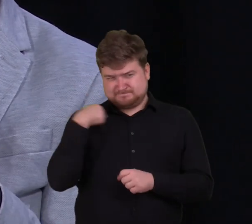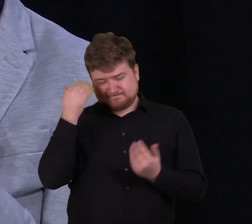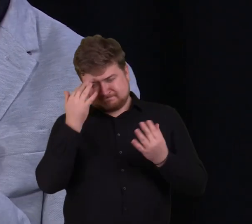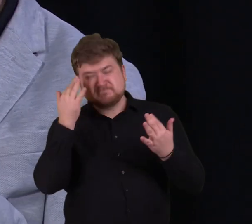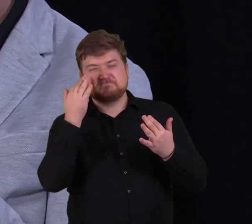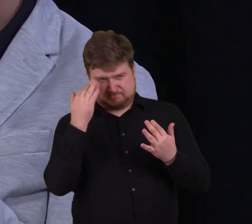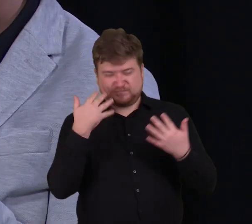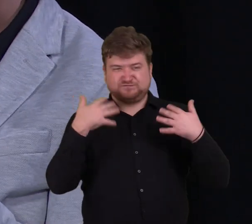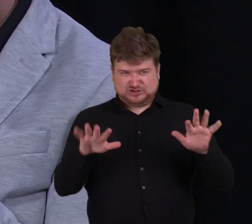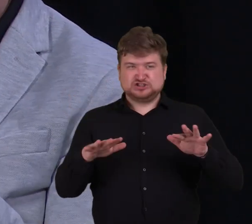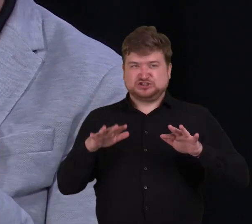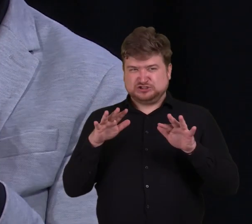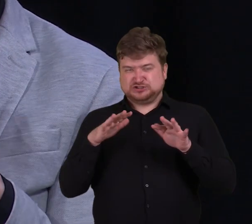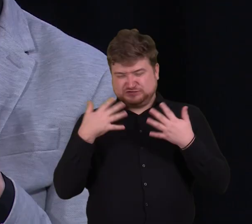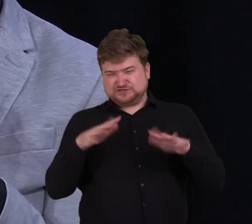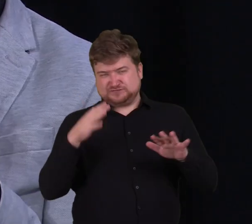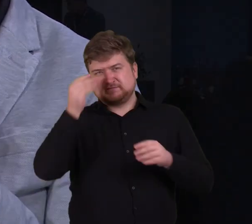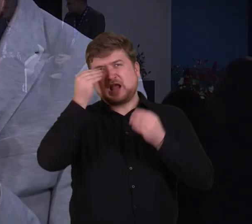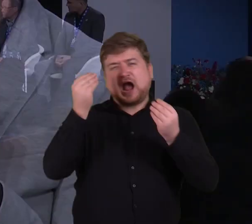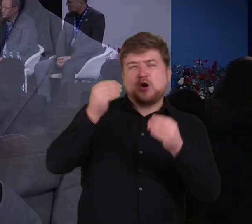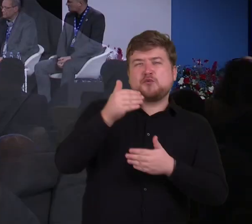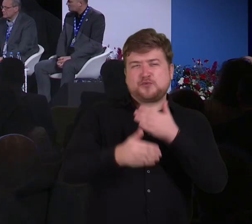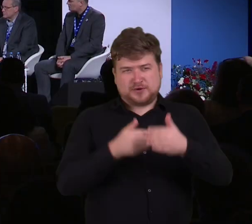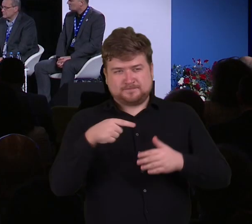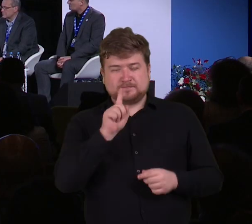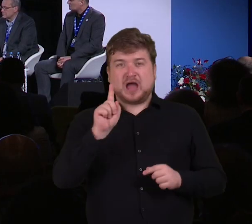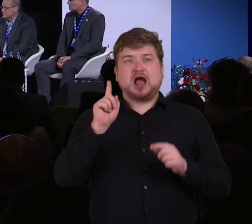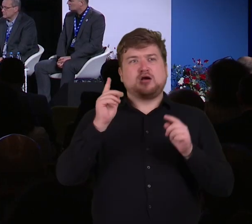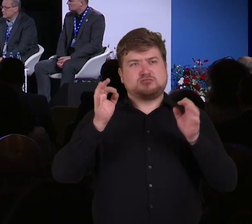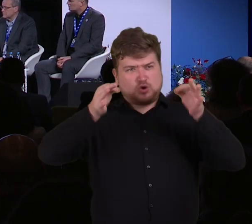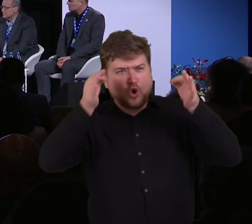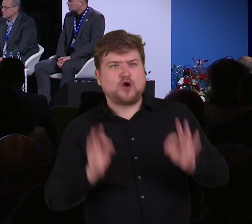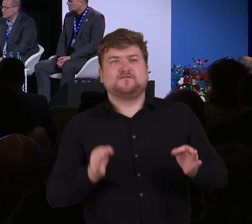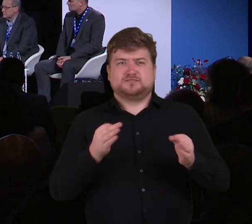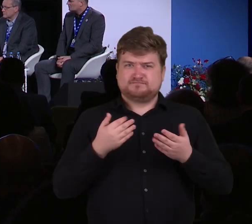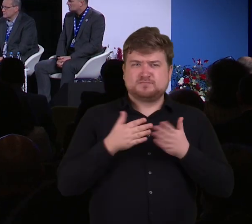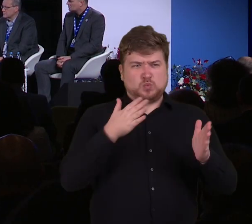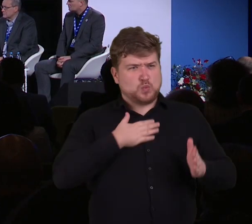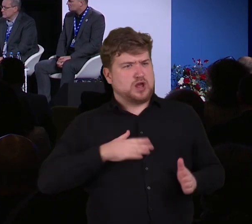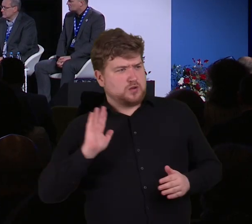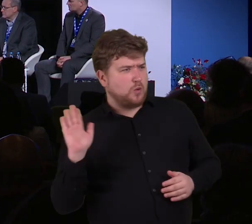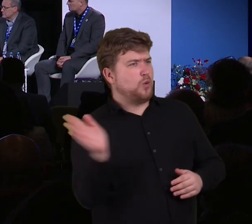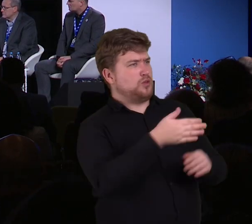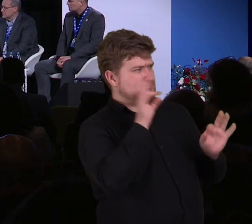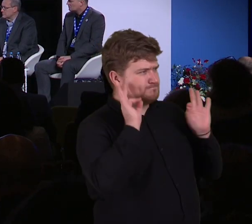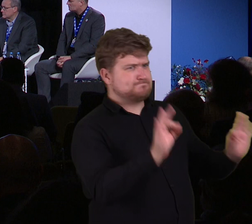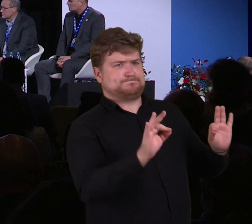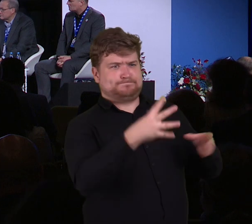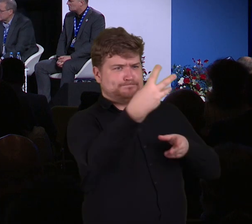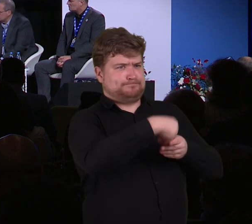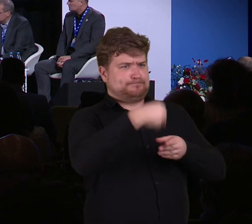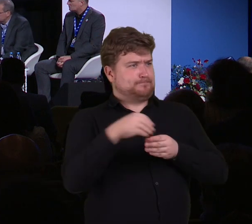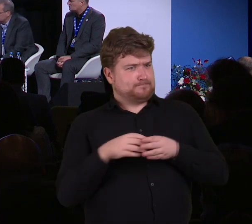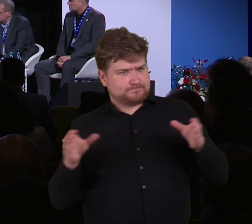formal association on behalf of these areas for extended powers. But it's